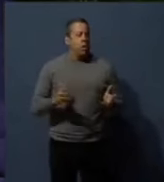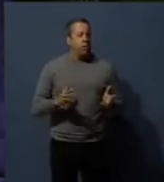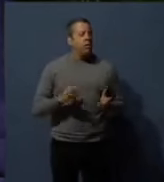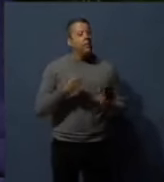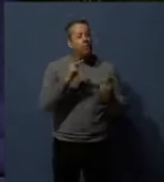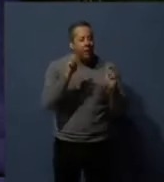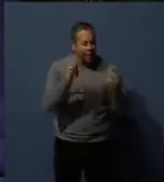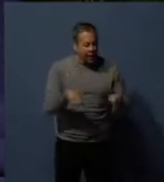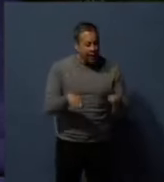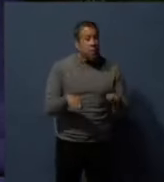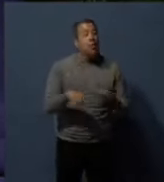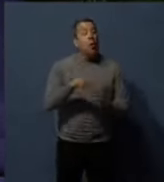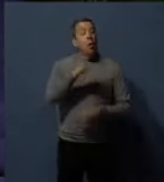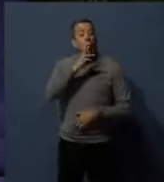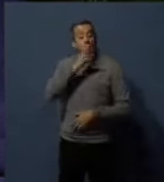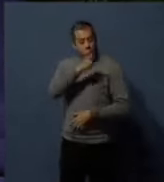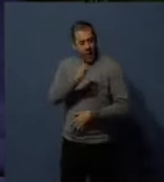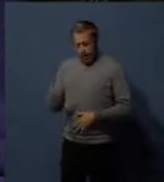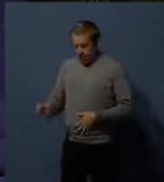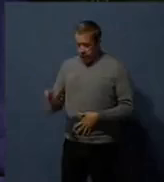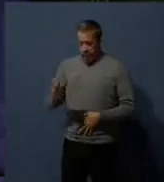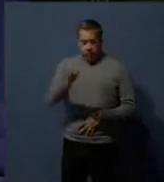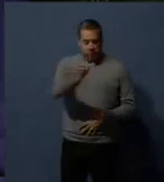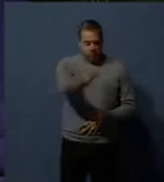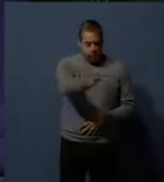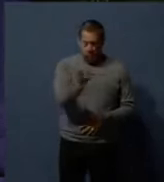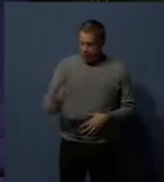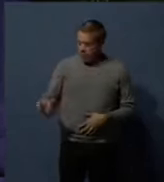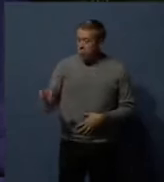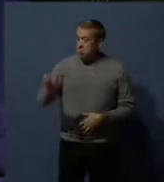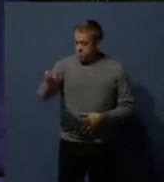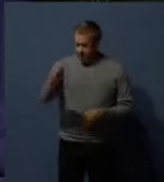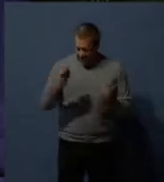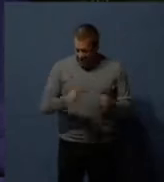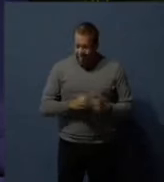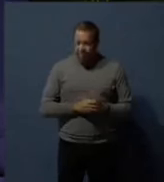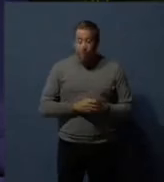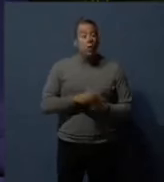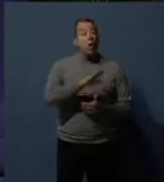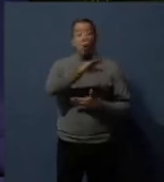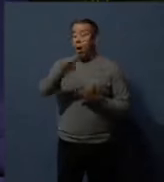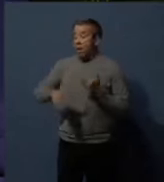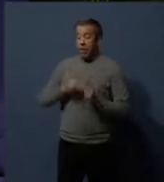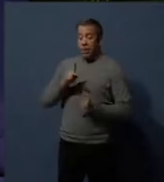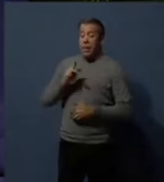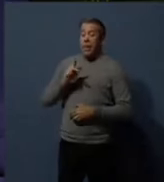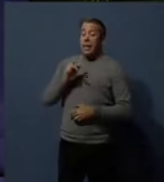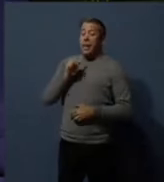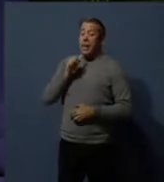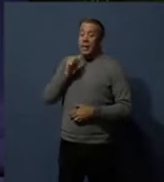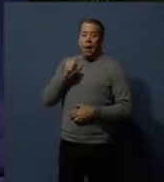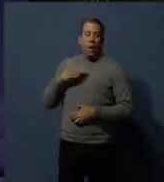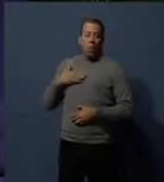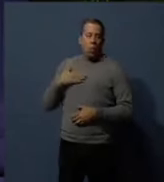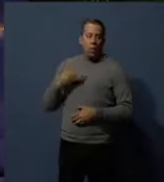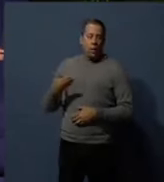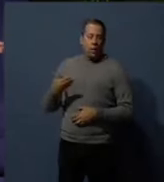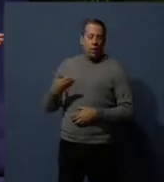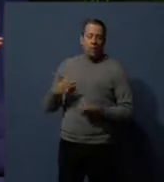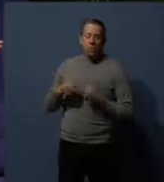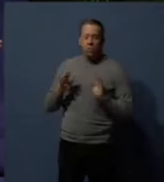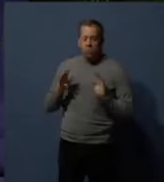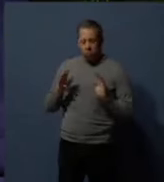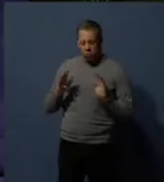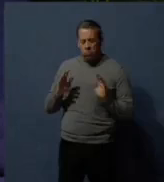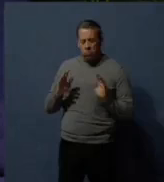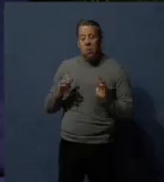cup of water. Now, everyone is not willing, but those are very simple qualifications that applies to just about every